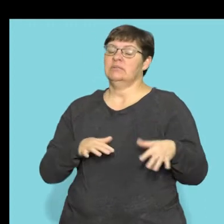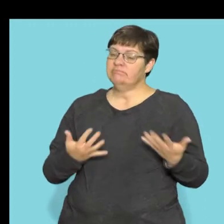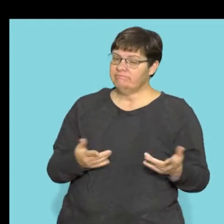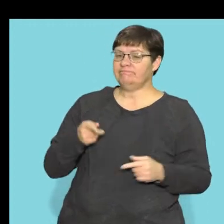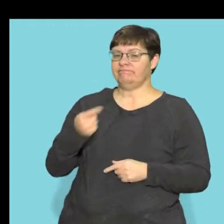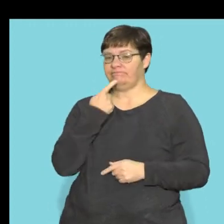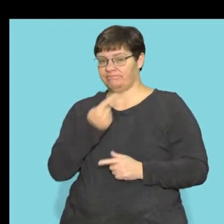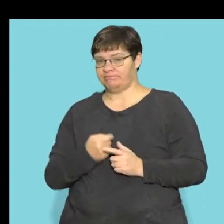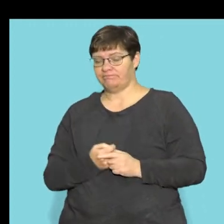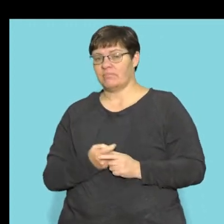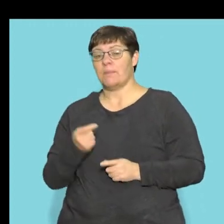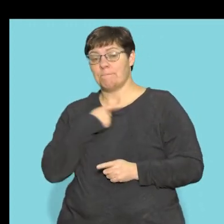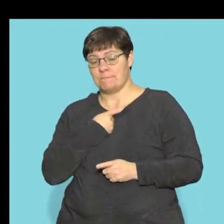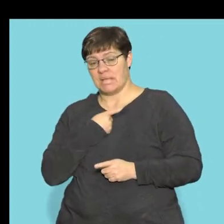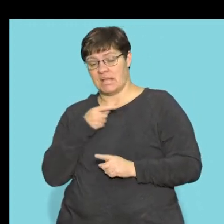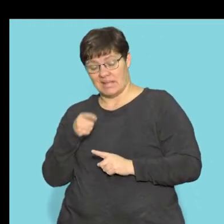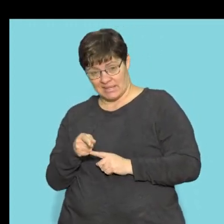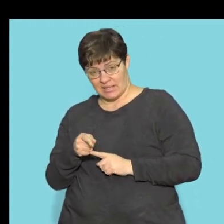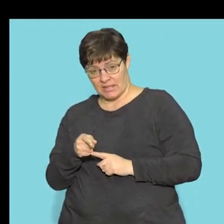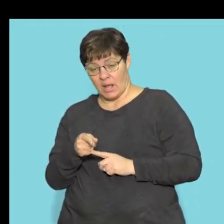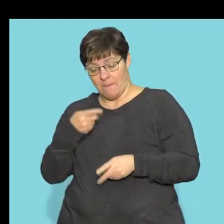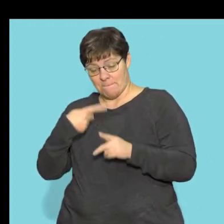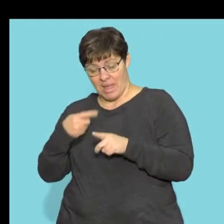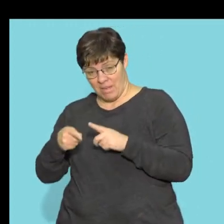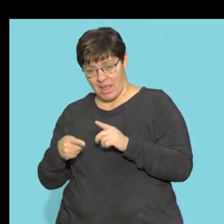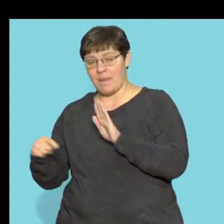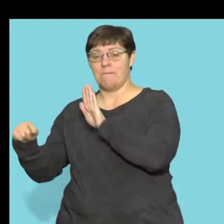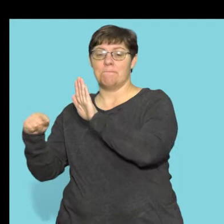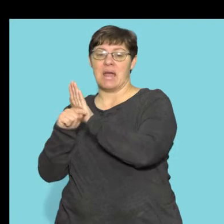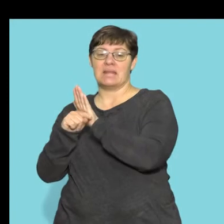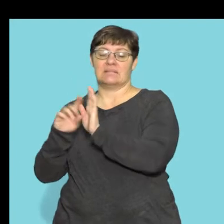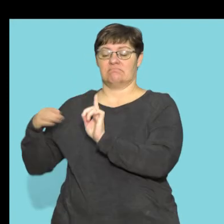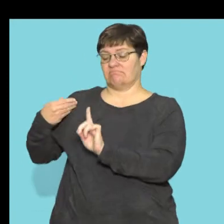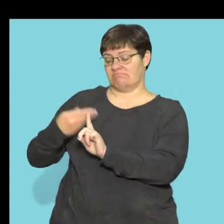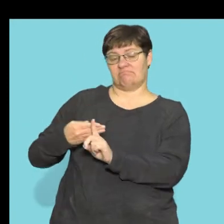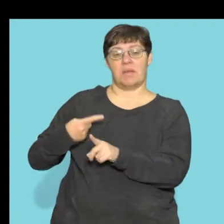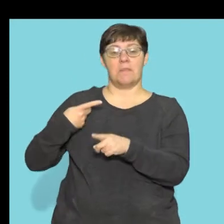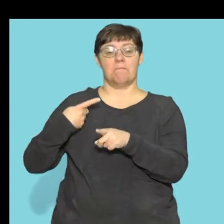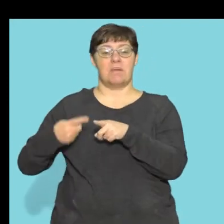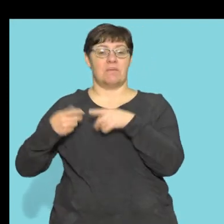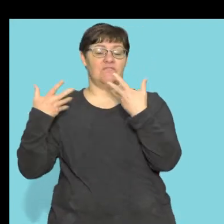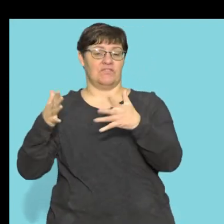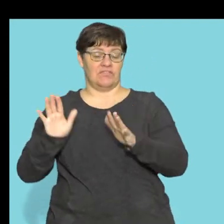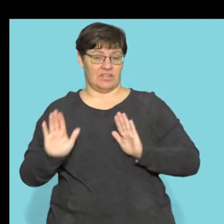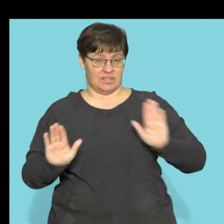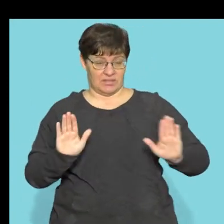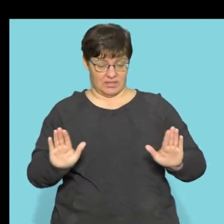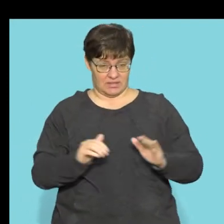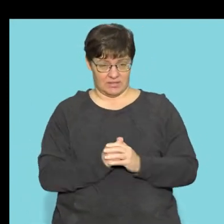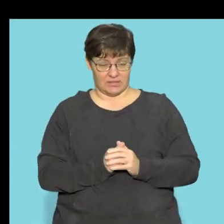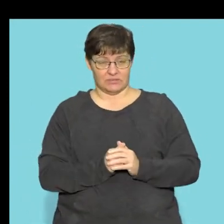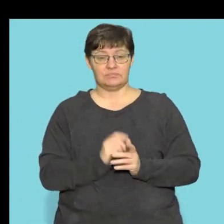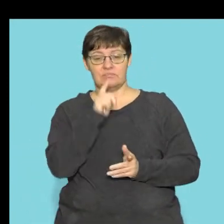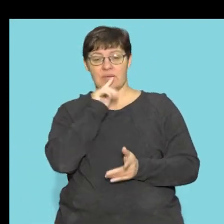then always say what you owe minus what you have paid, right? So what you owe, you mean